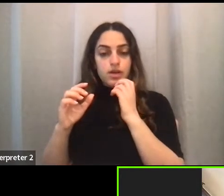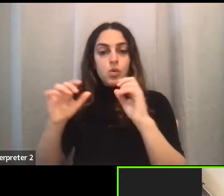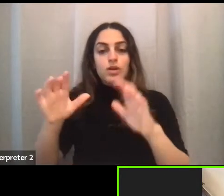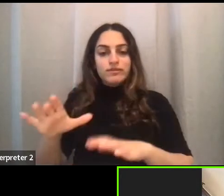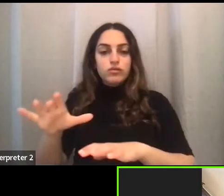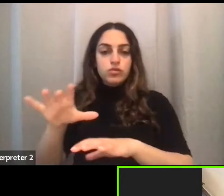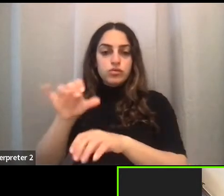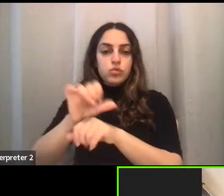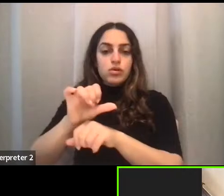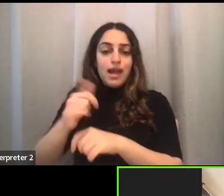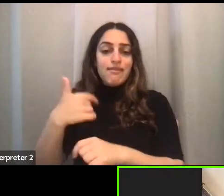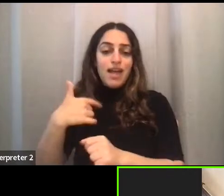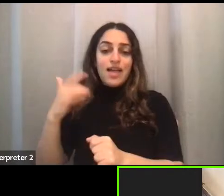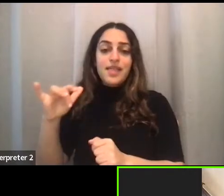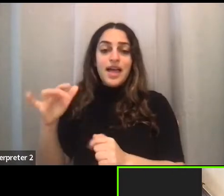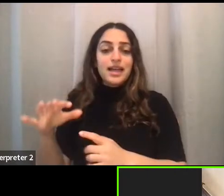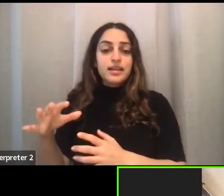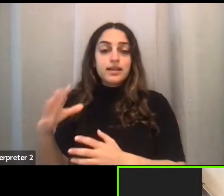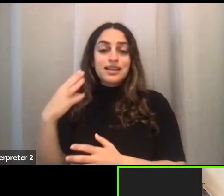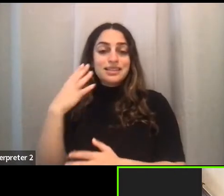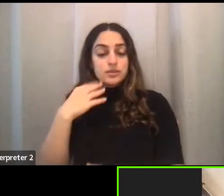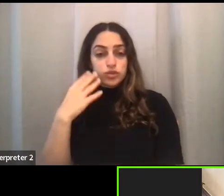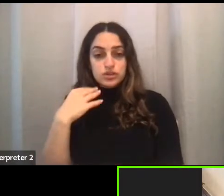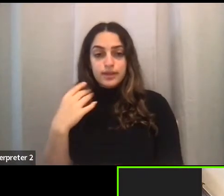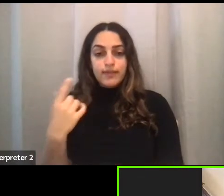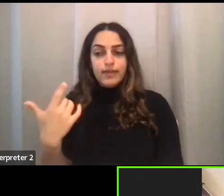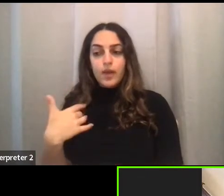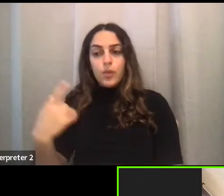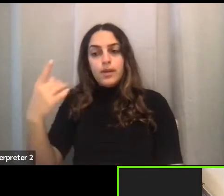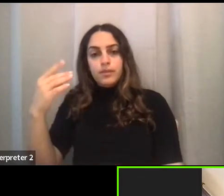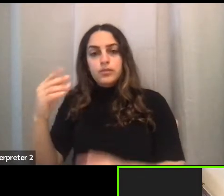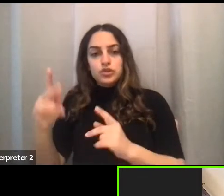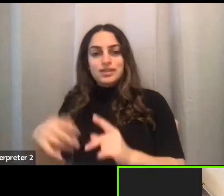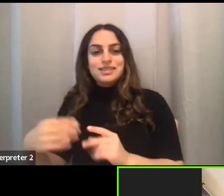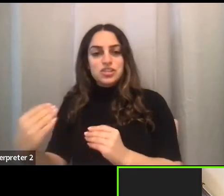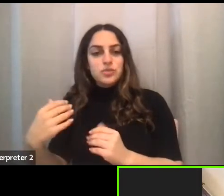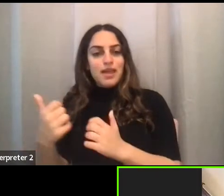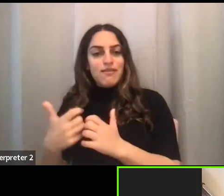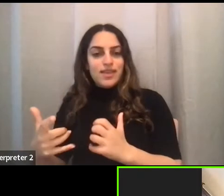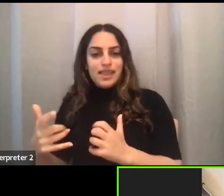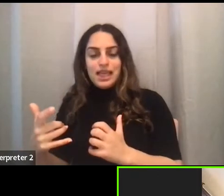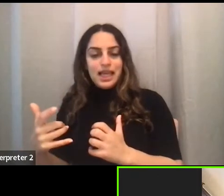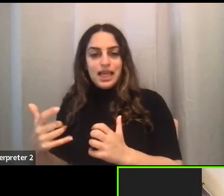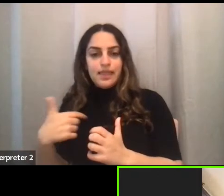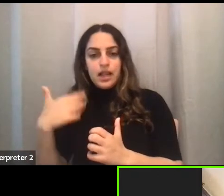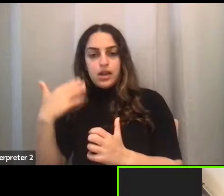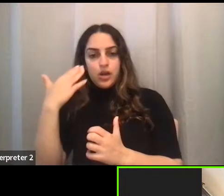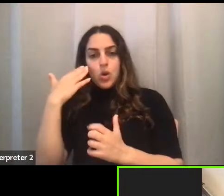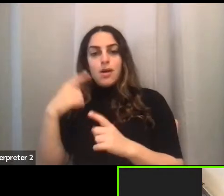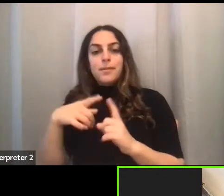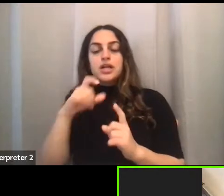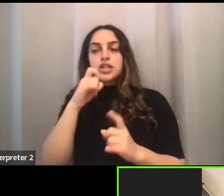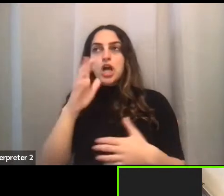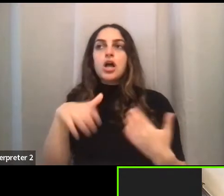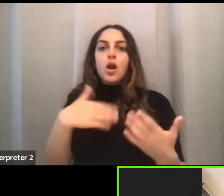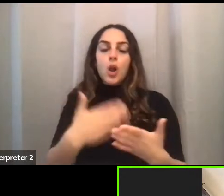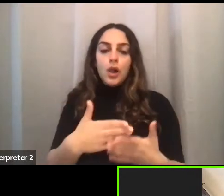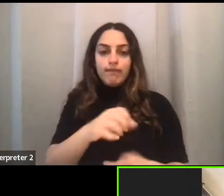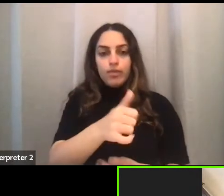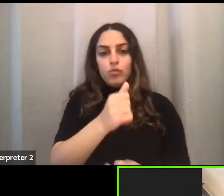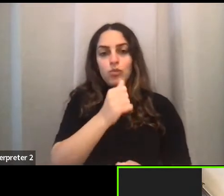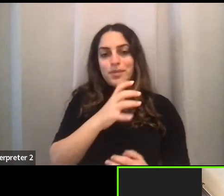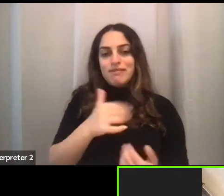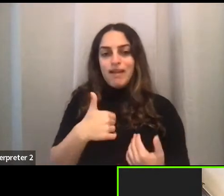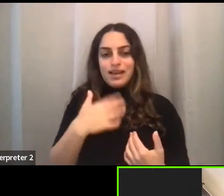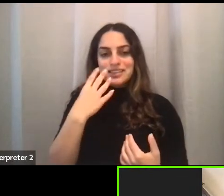that one guy teaching me almost everything that i know but not not all the women have heard not not all the women have had the